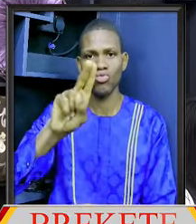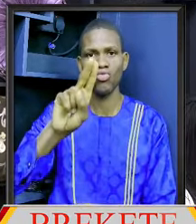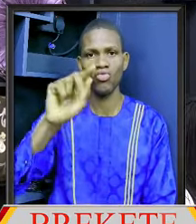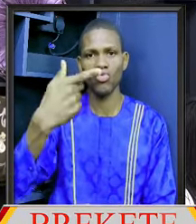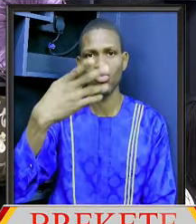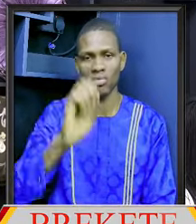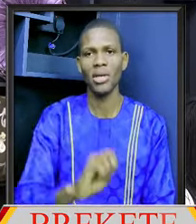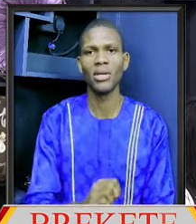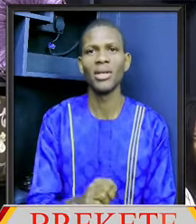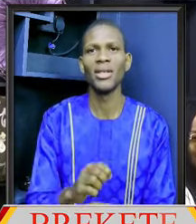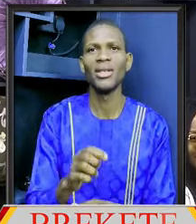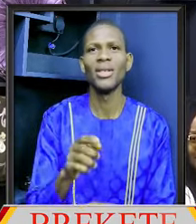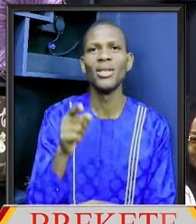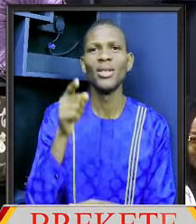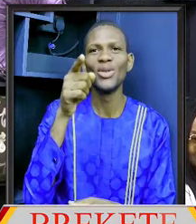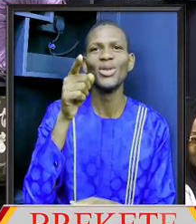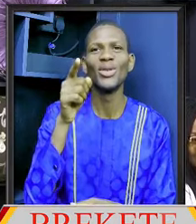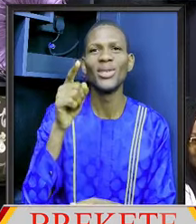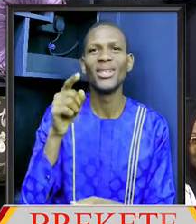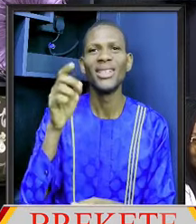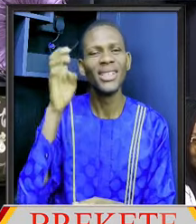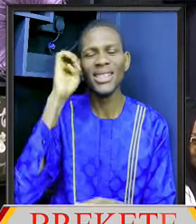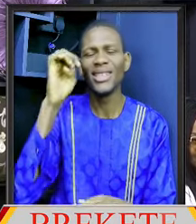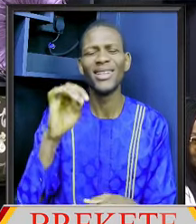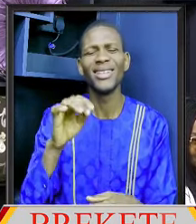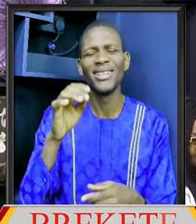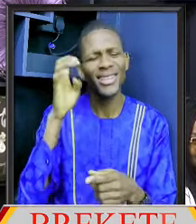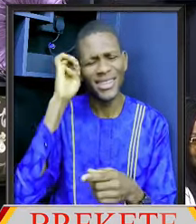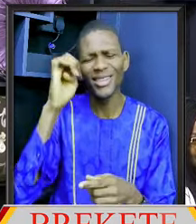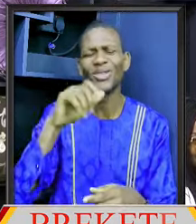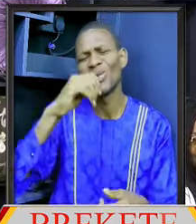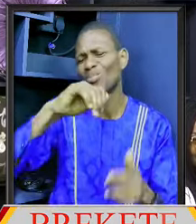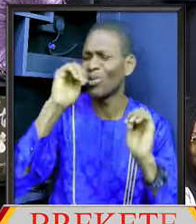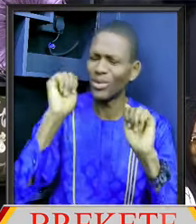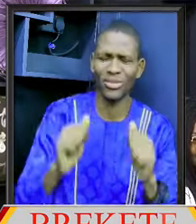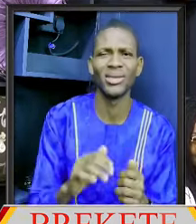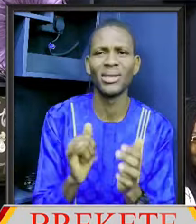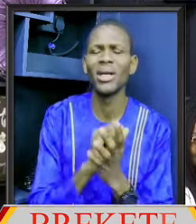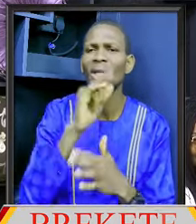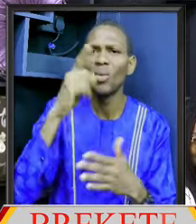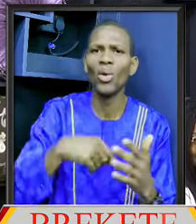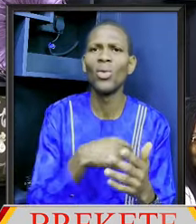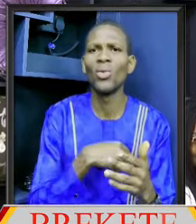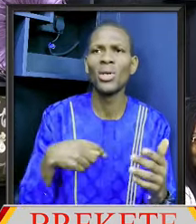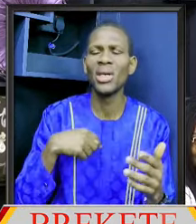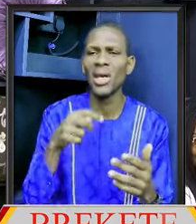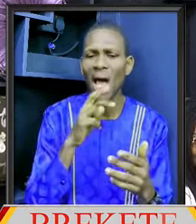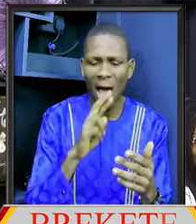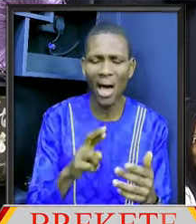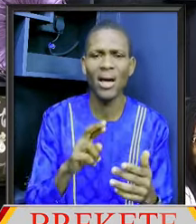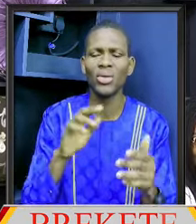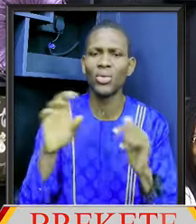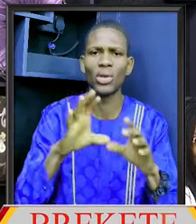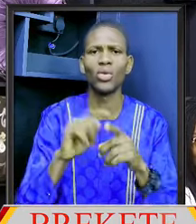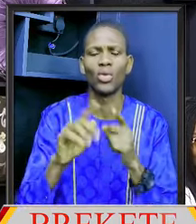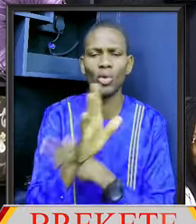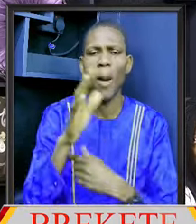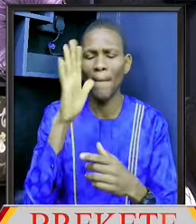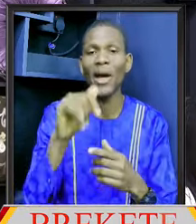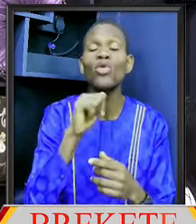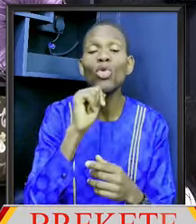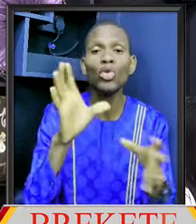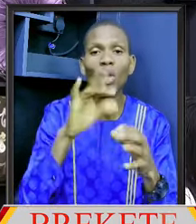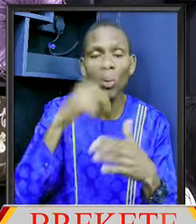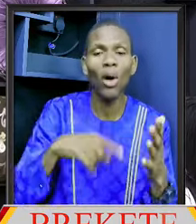No, answer me. You know, see, as they laugh, you know they're possible. That is what we are doing, you know, to God. Possible. By not doing what we are supposed